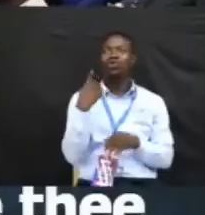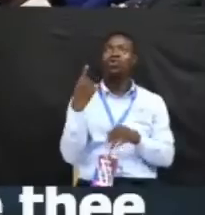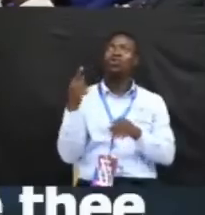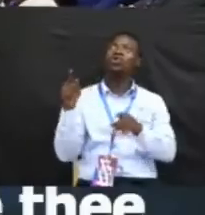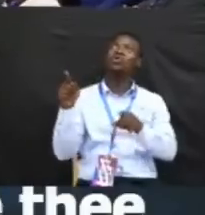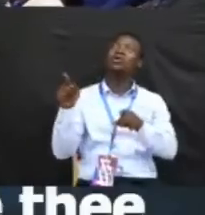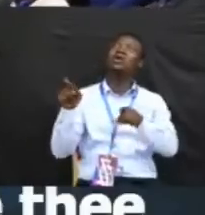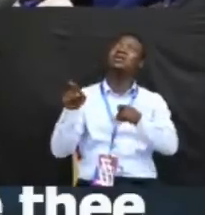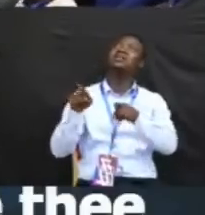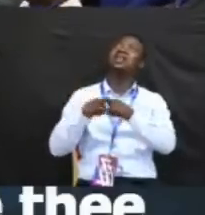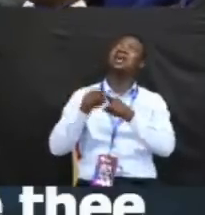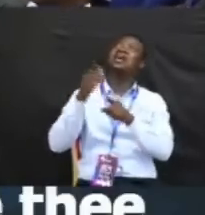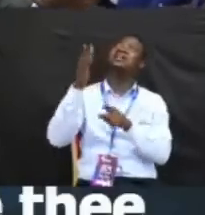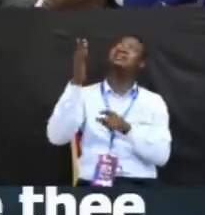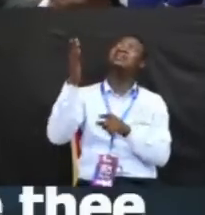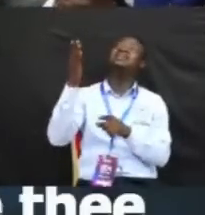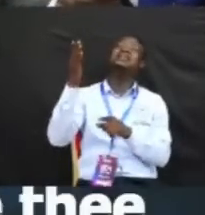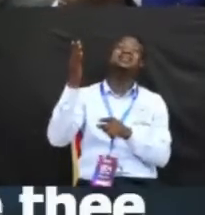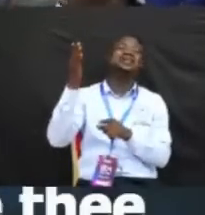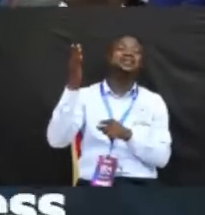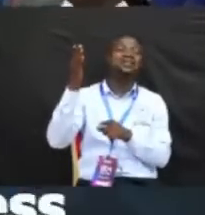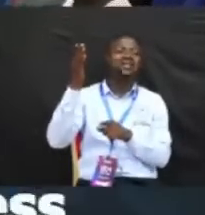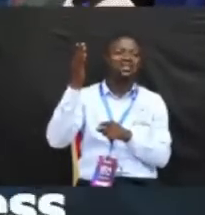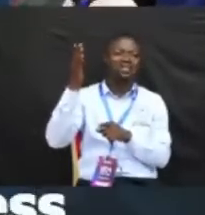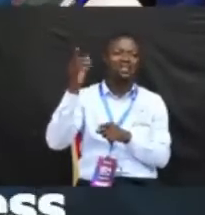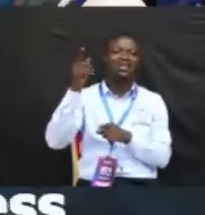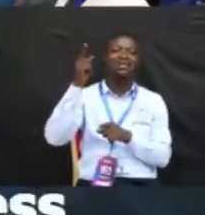who is like